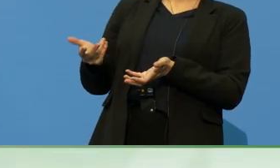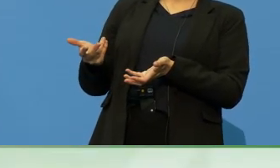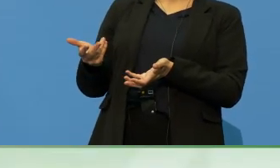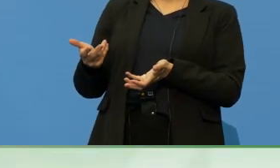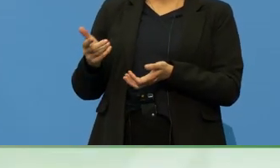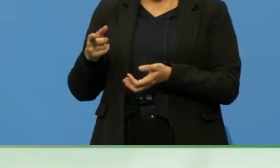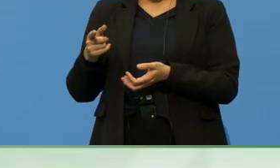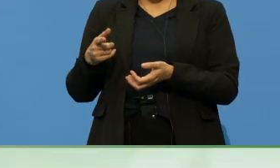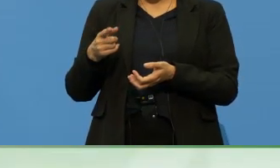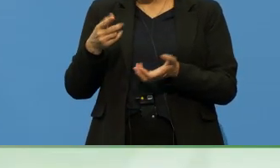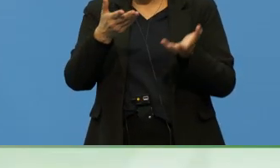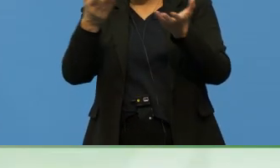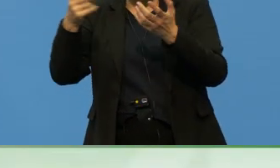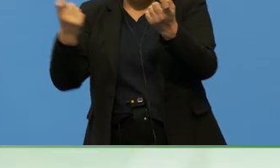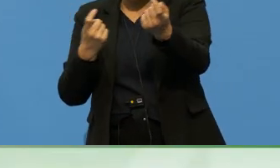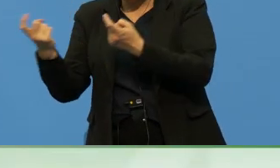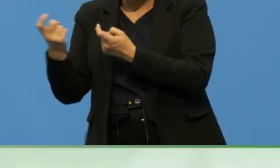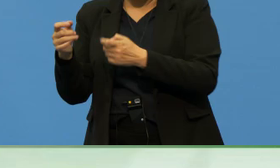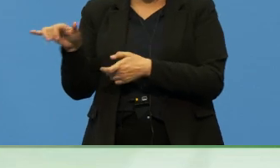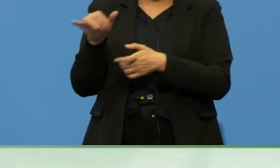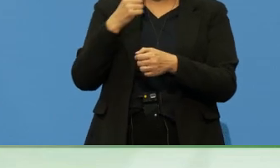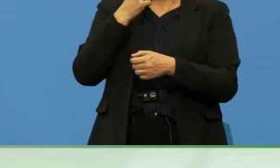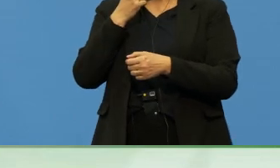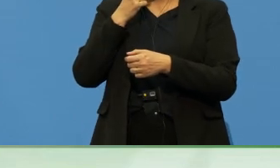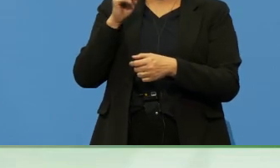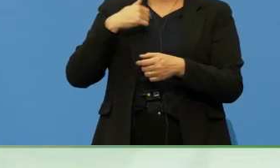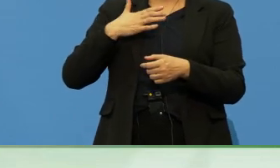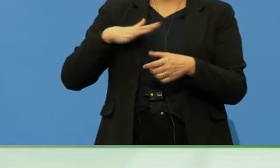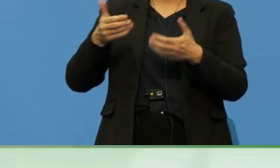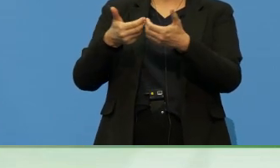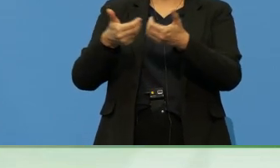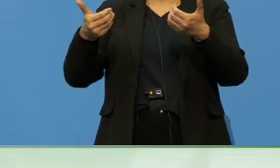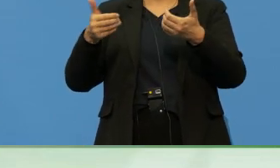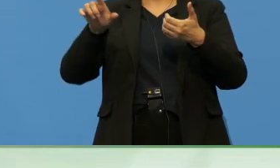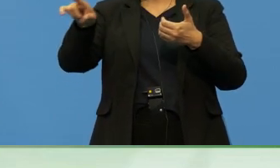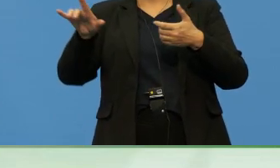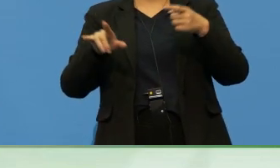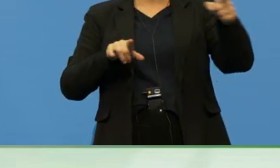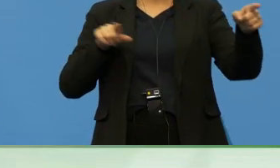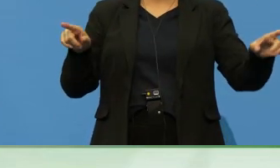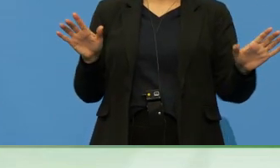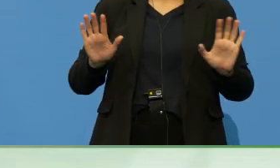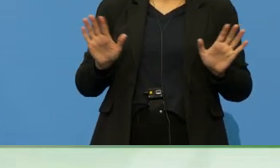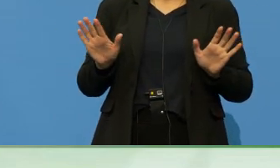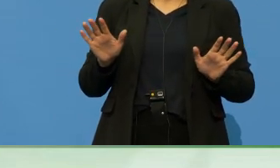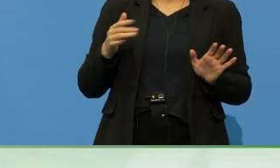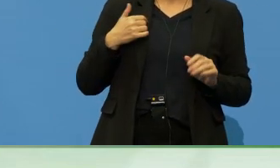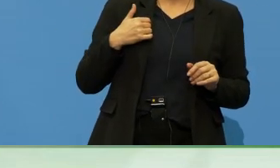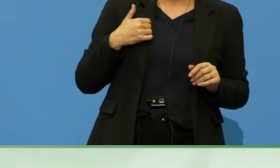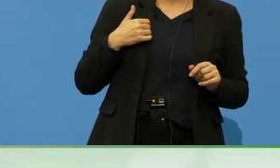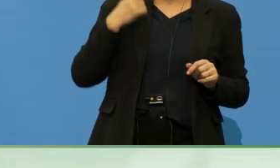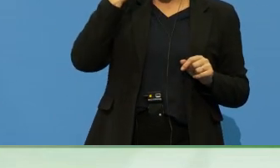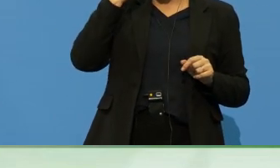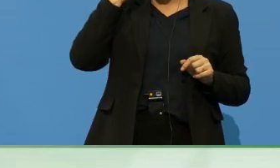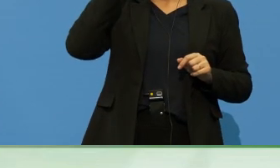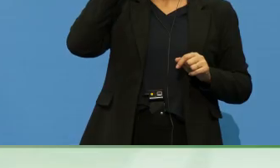separate groups one from each other, but we are thinking about solutions because in 2009